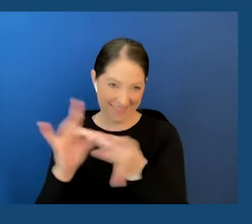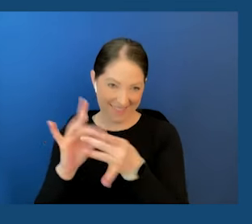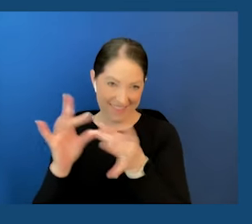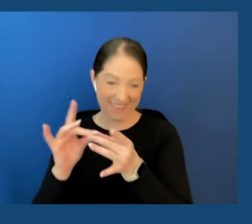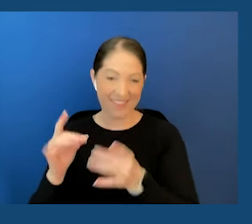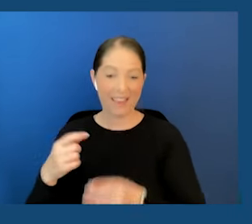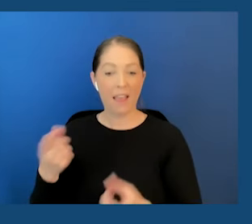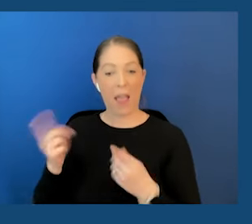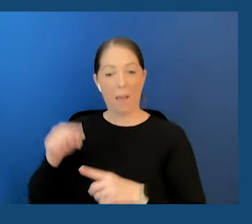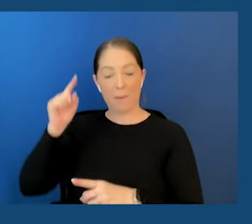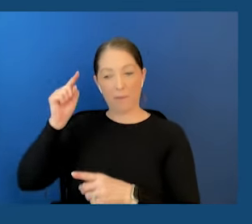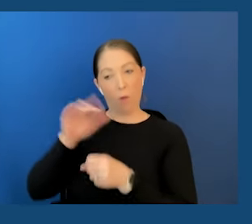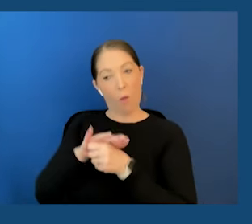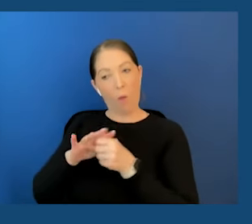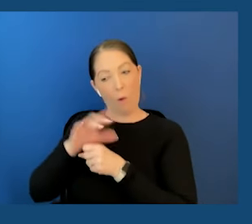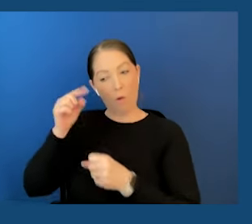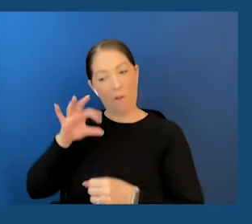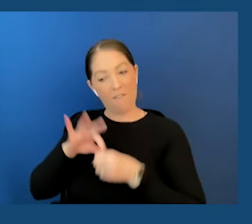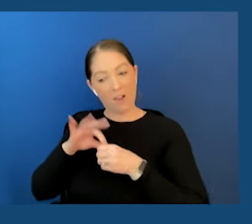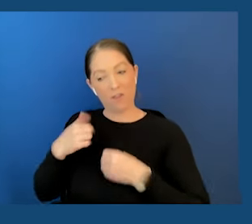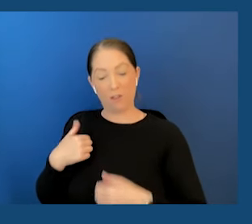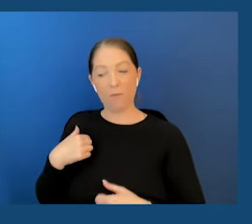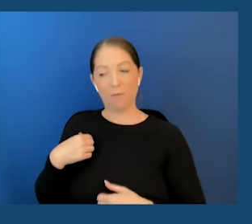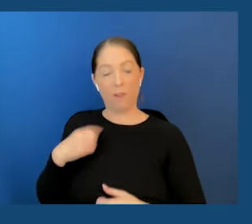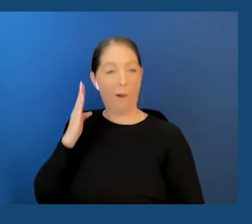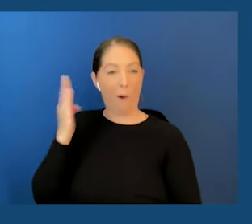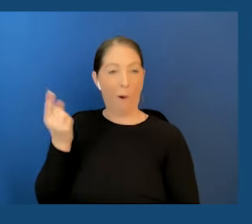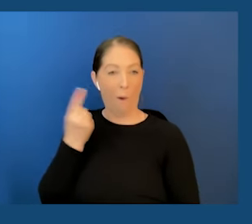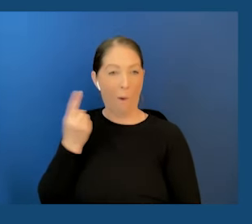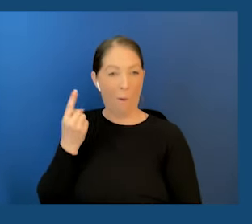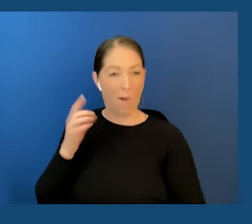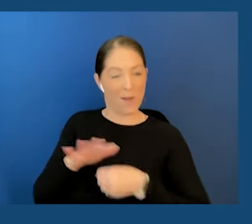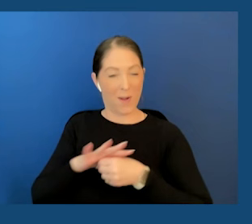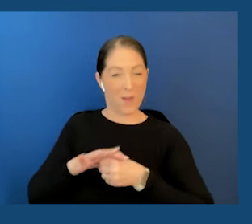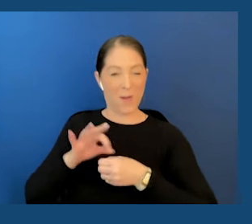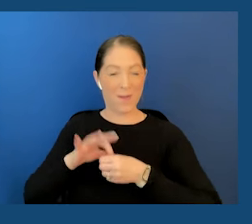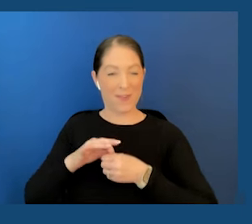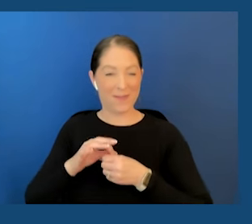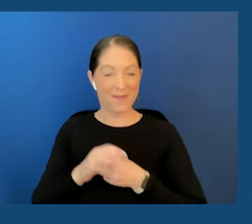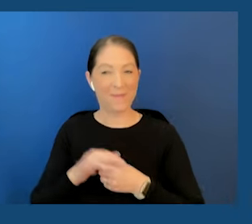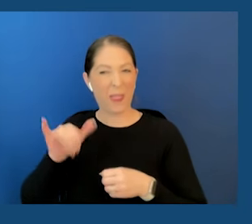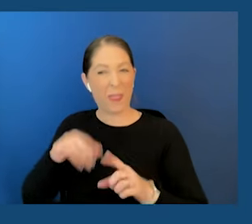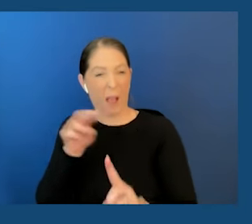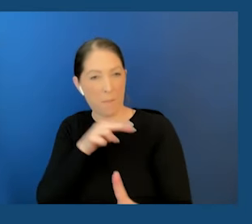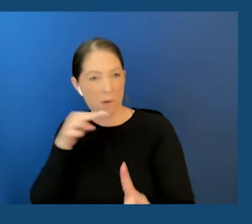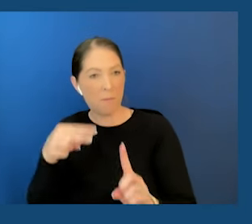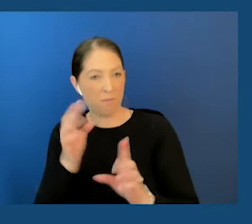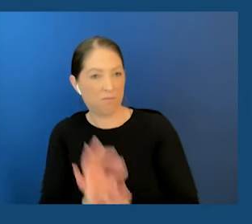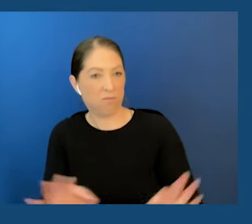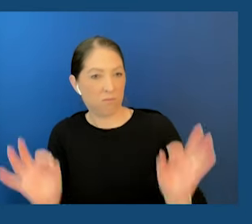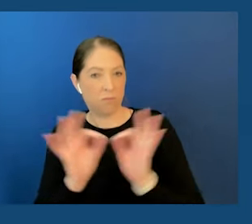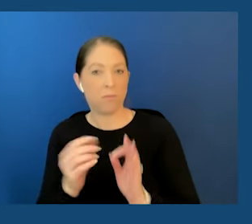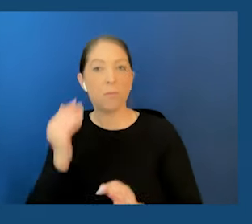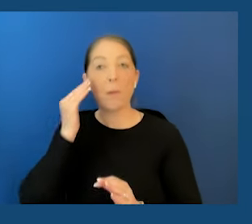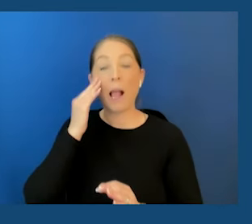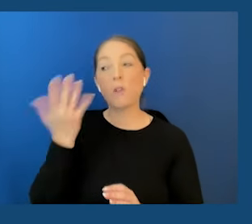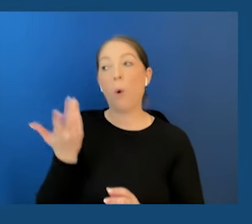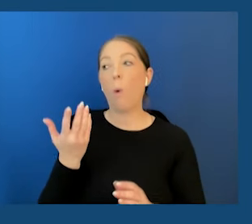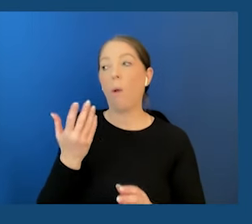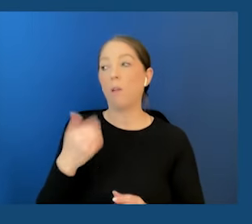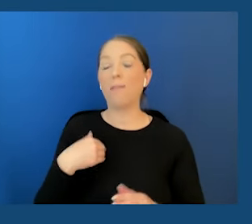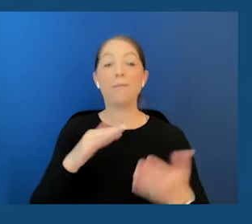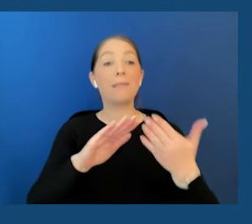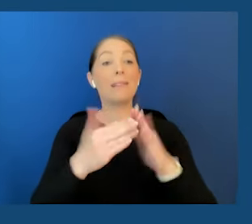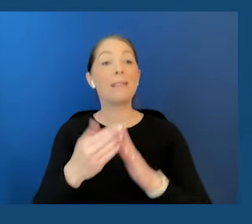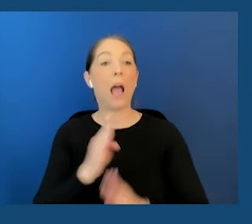in your DNA. You always think about it from that perspective. And I know when I was on a town board and we had two villages, that if someone had